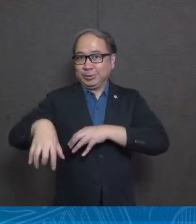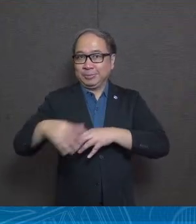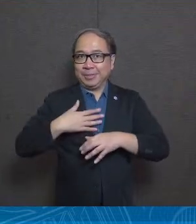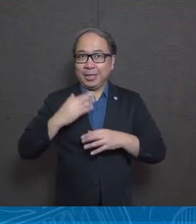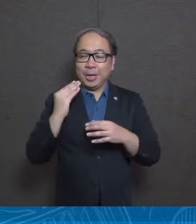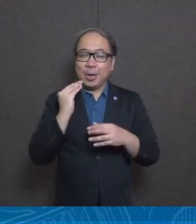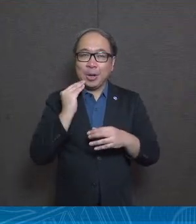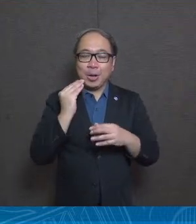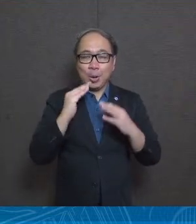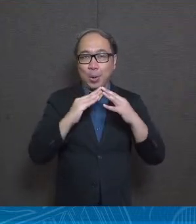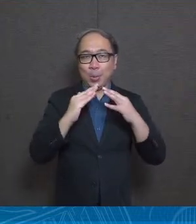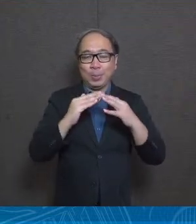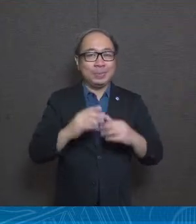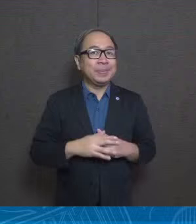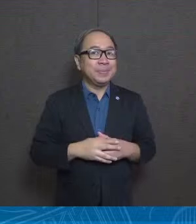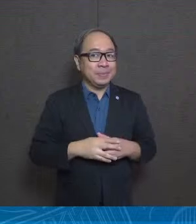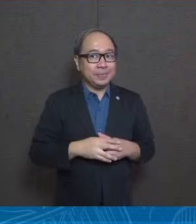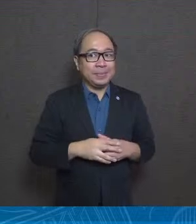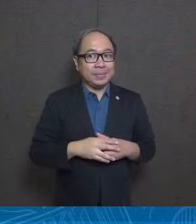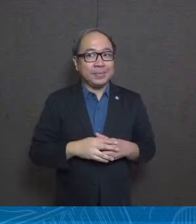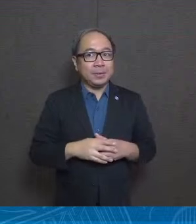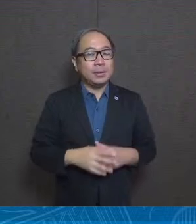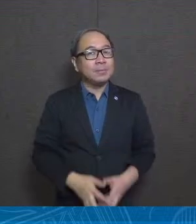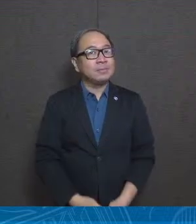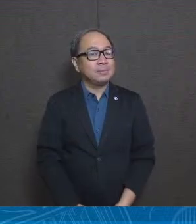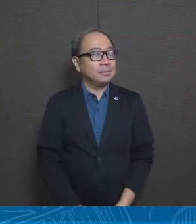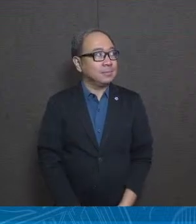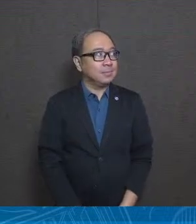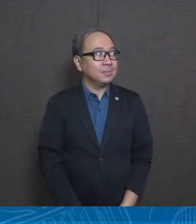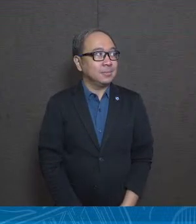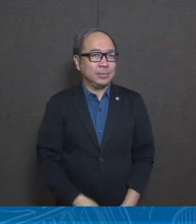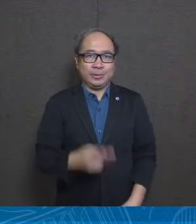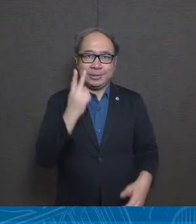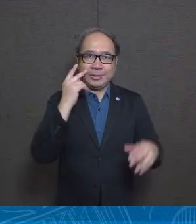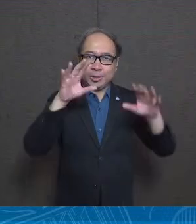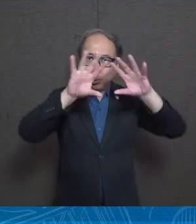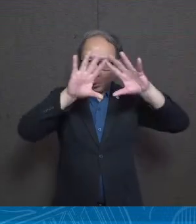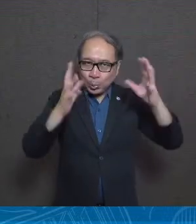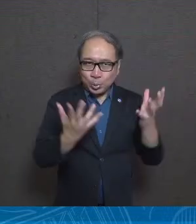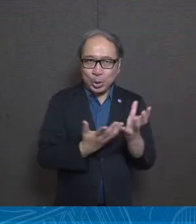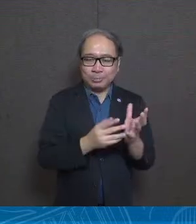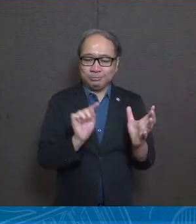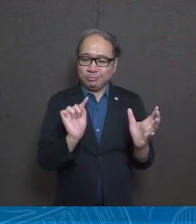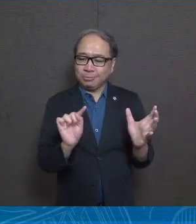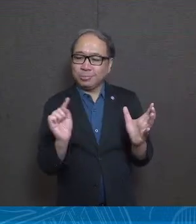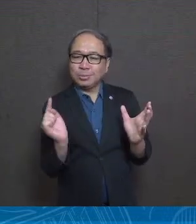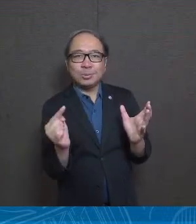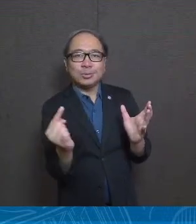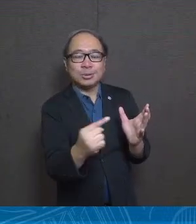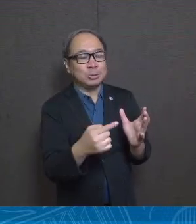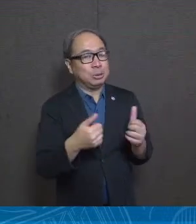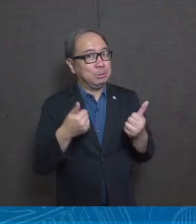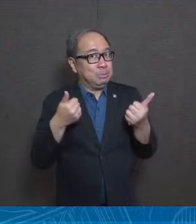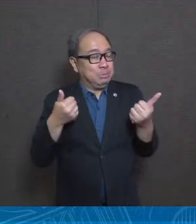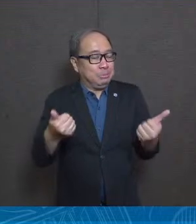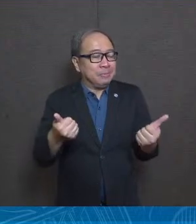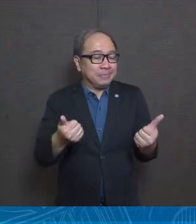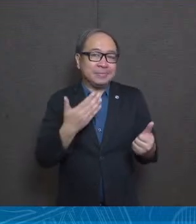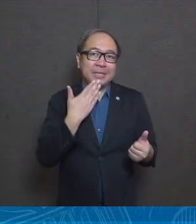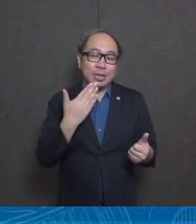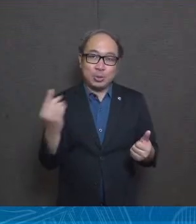Oh, wow. Amazing. So all over the world, thank you very much for being here.